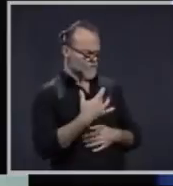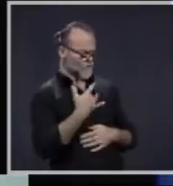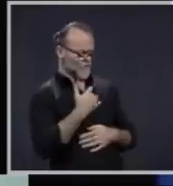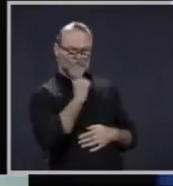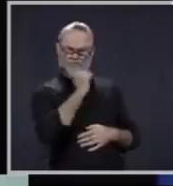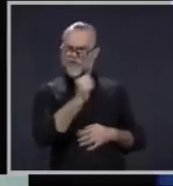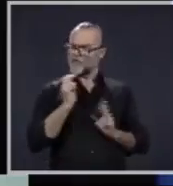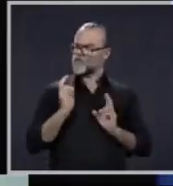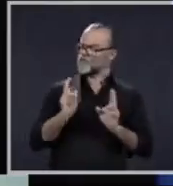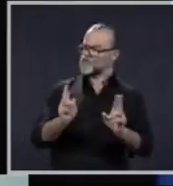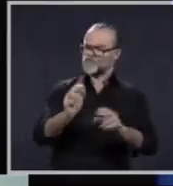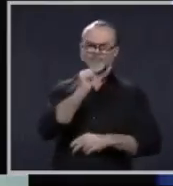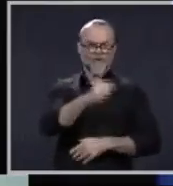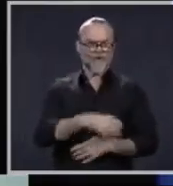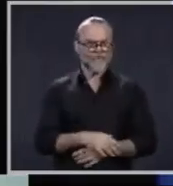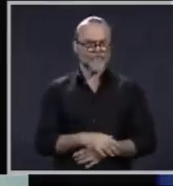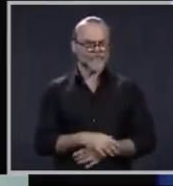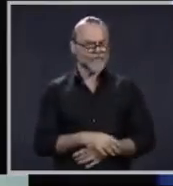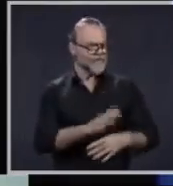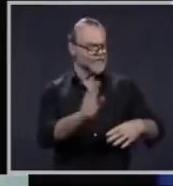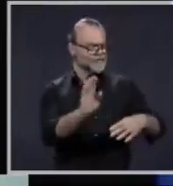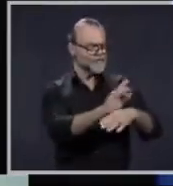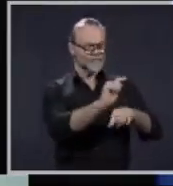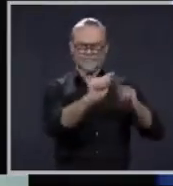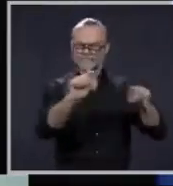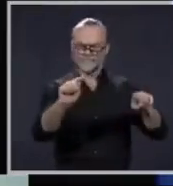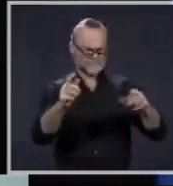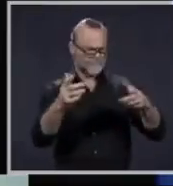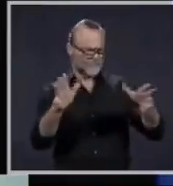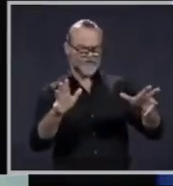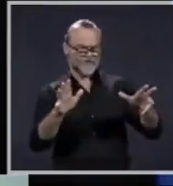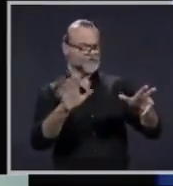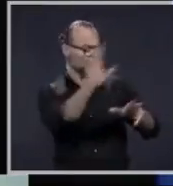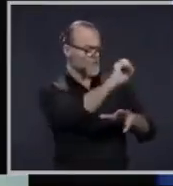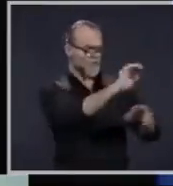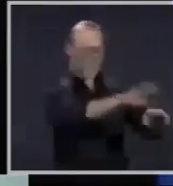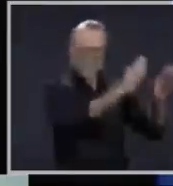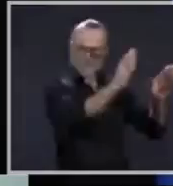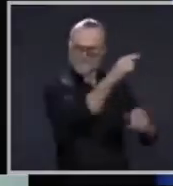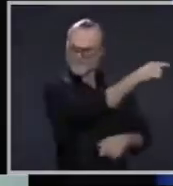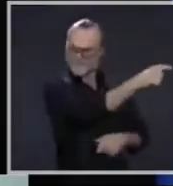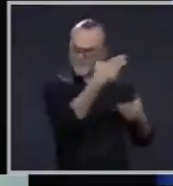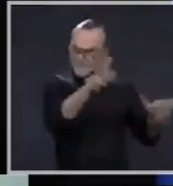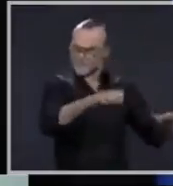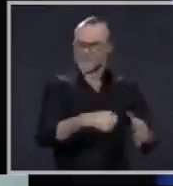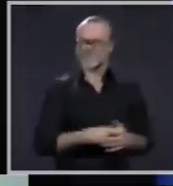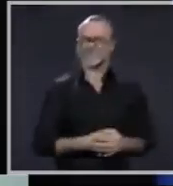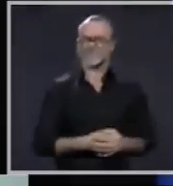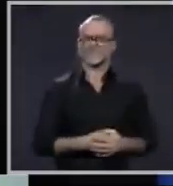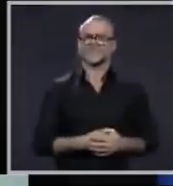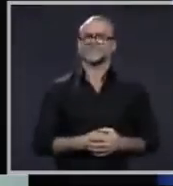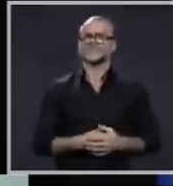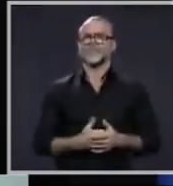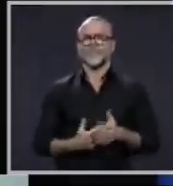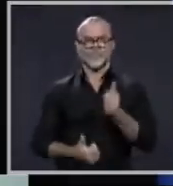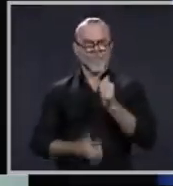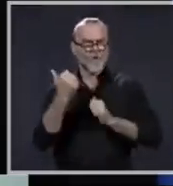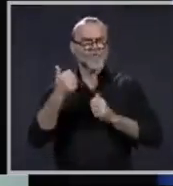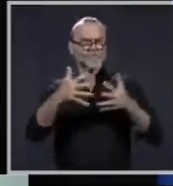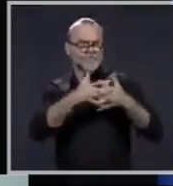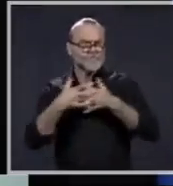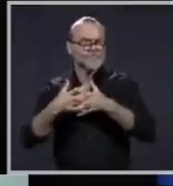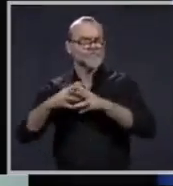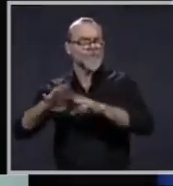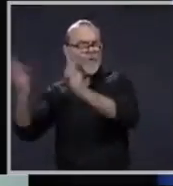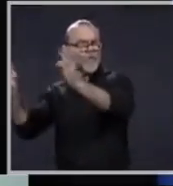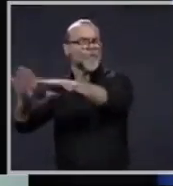for schools if we reopen on June 1st, I think it's better to